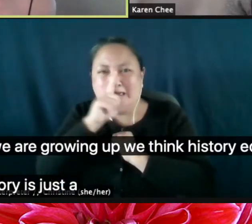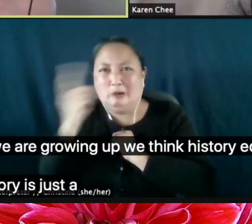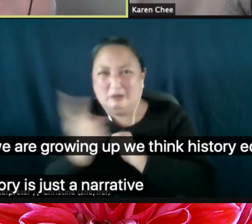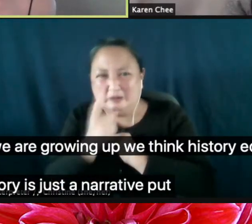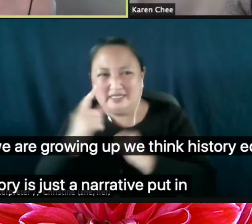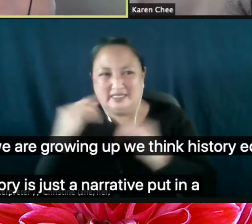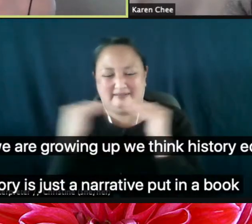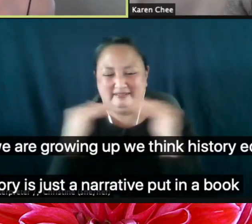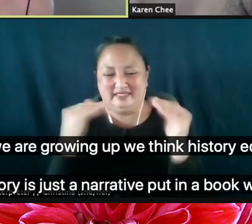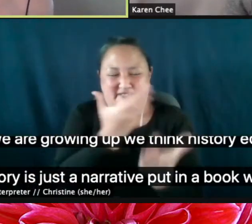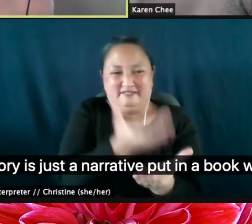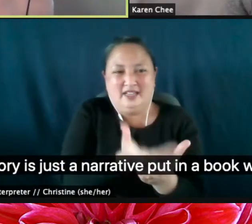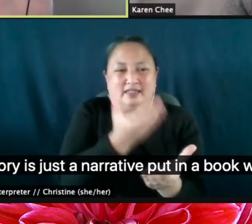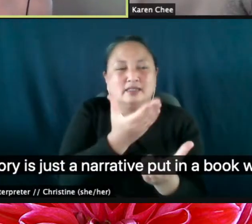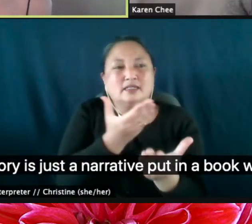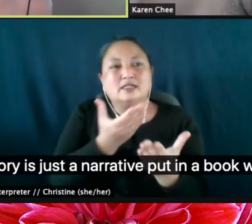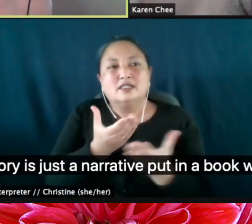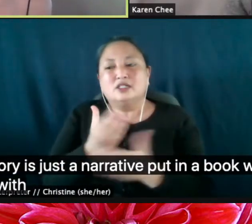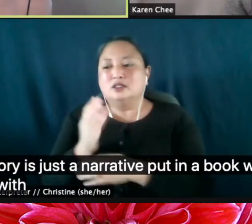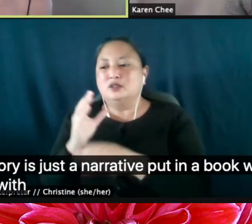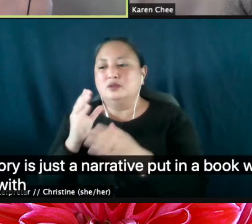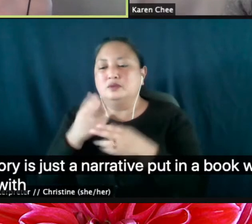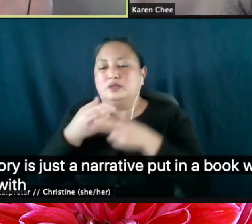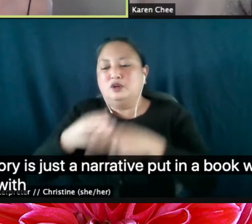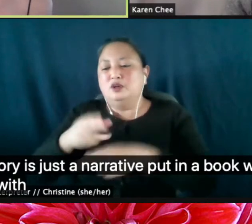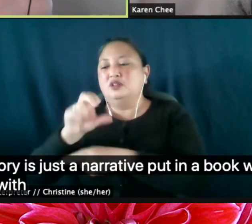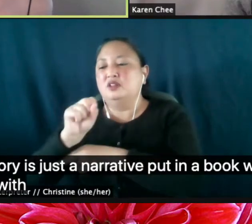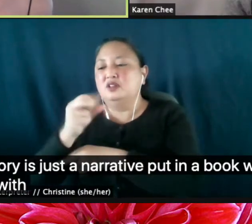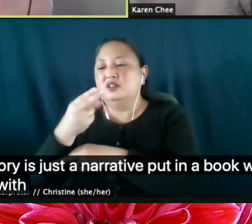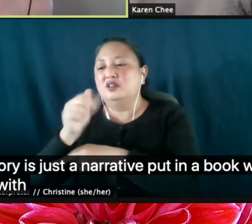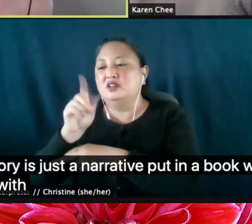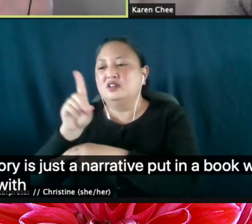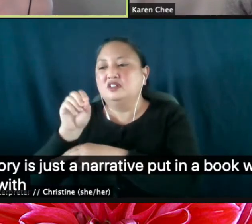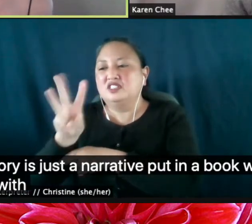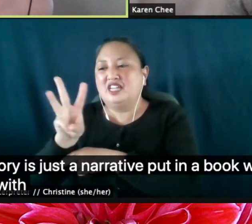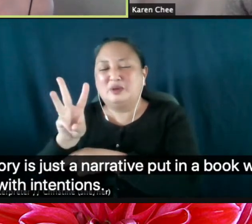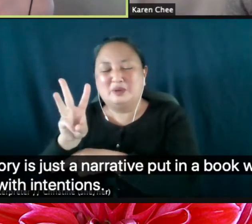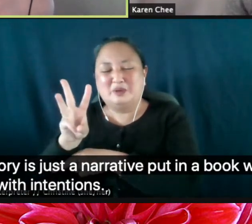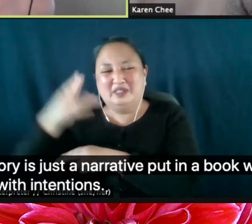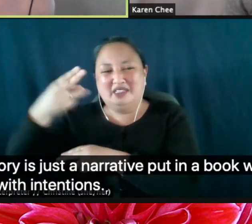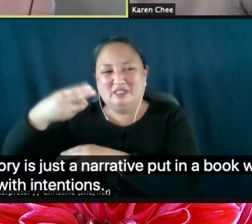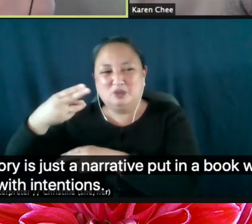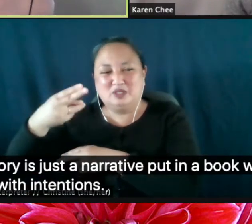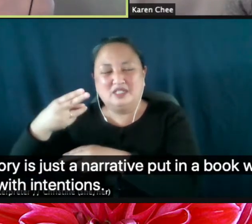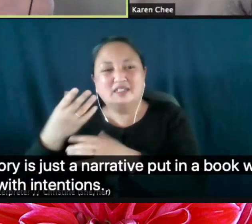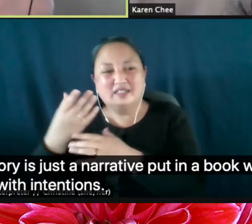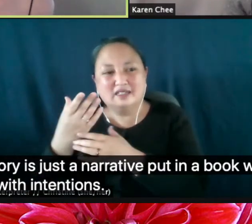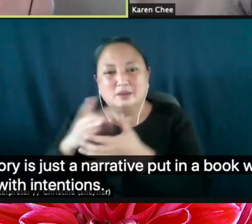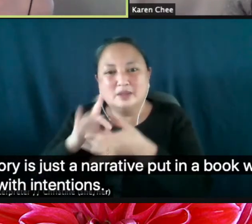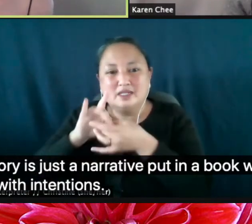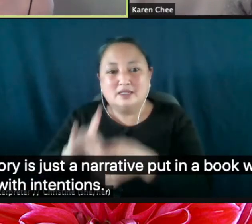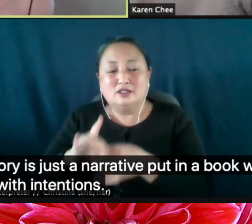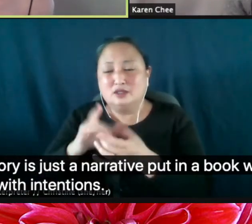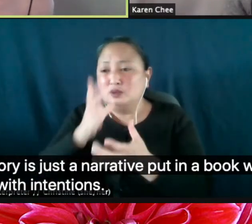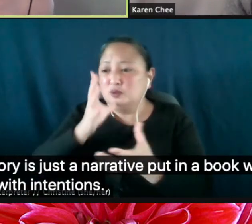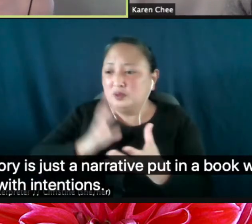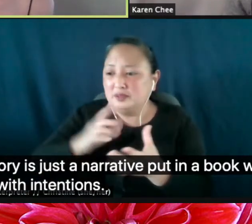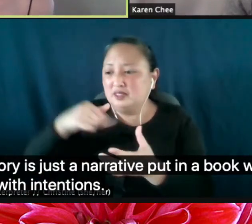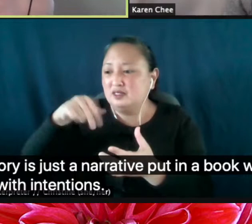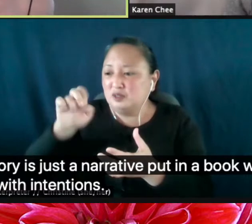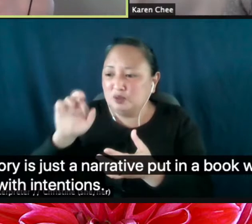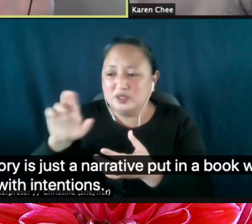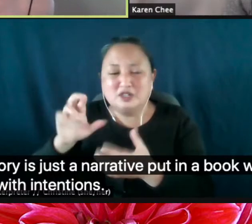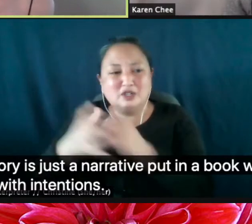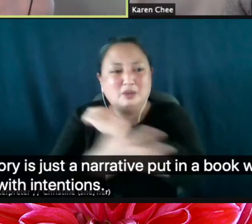there's like this shadow history that runs under recorded history of marginalized people, of like women, of queer people, of